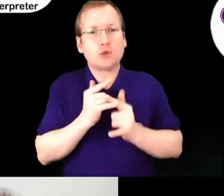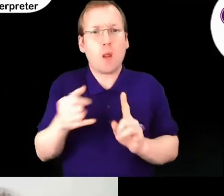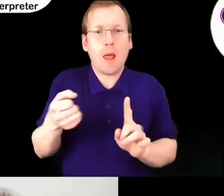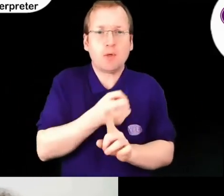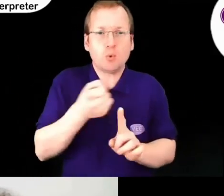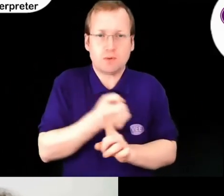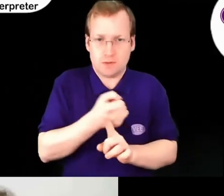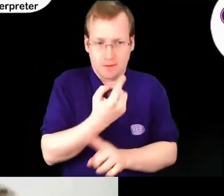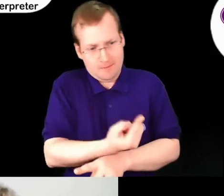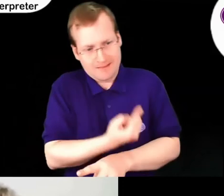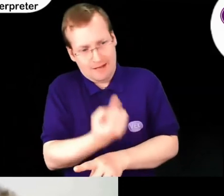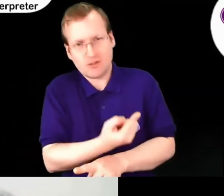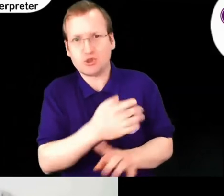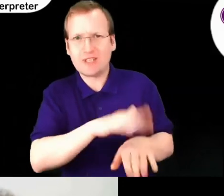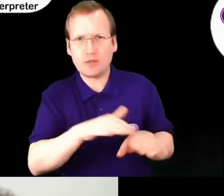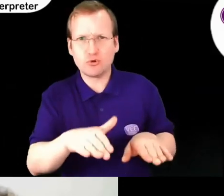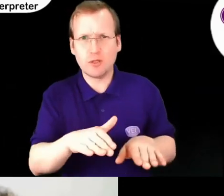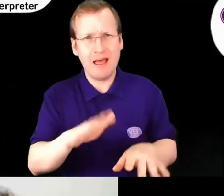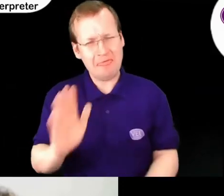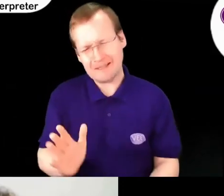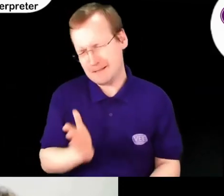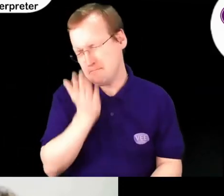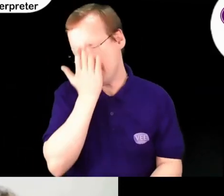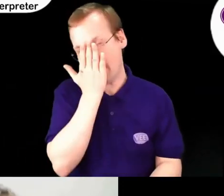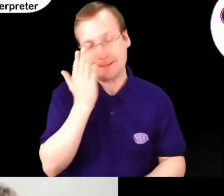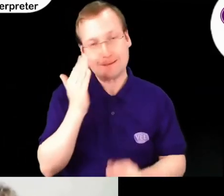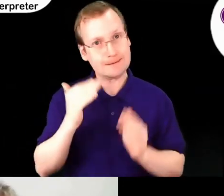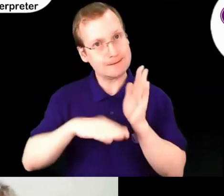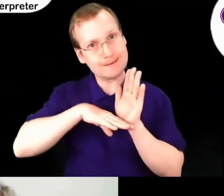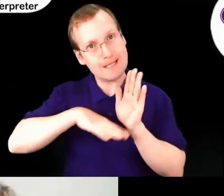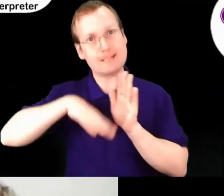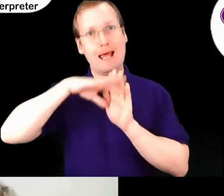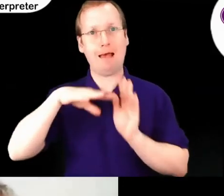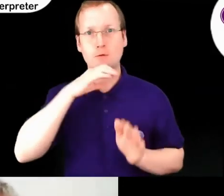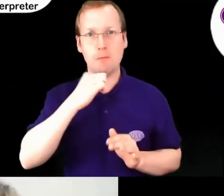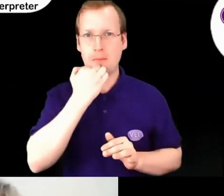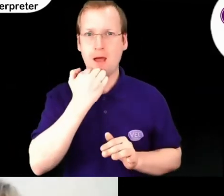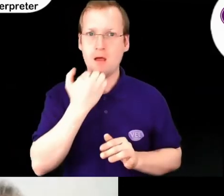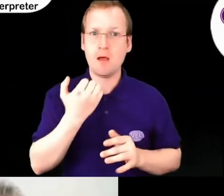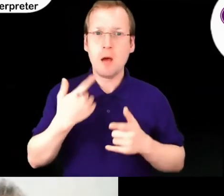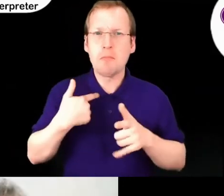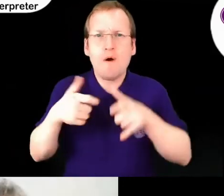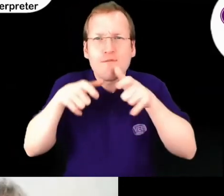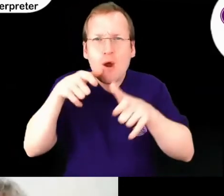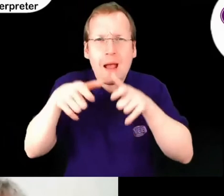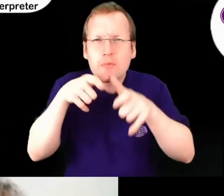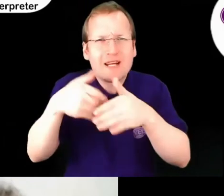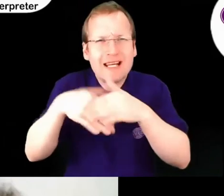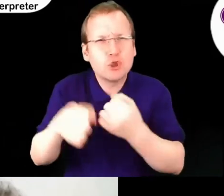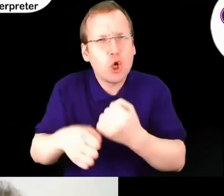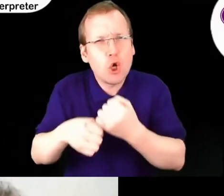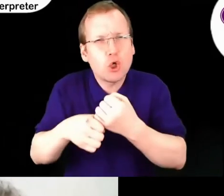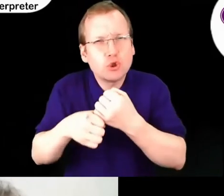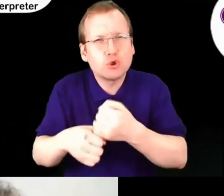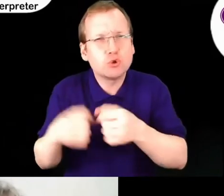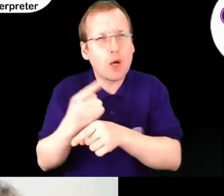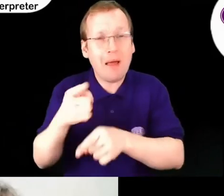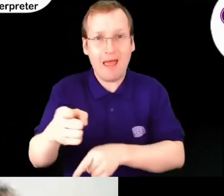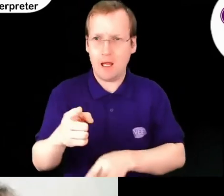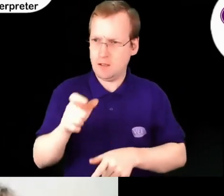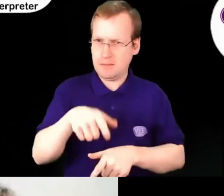children, is embarrassingly high. We don't have a vocabulary to speak about it in the church. People are embarrassed to talk about